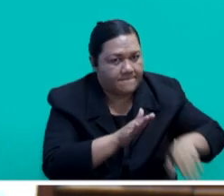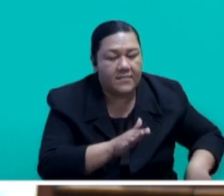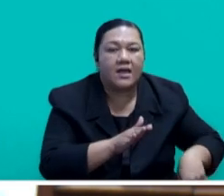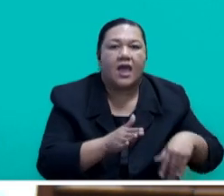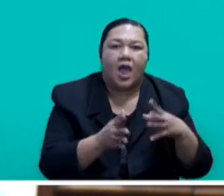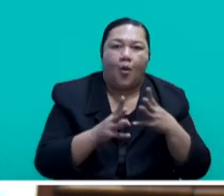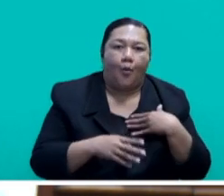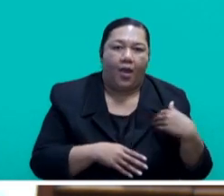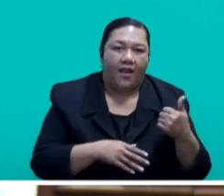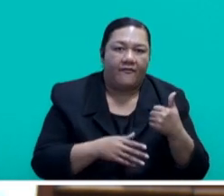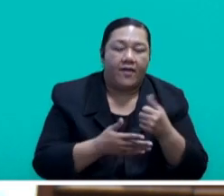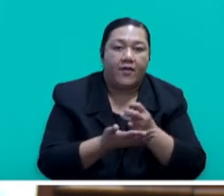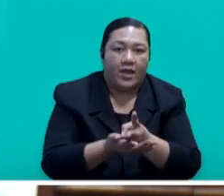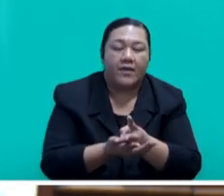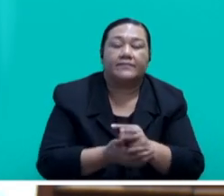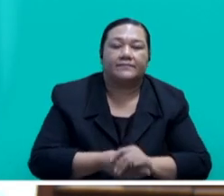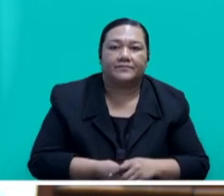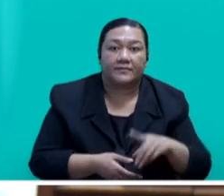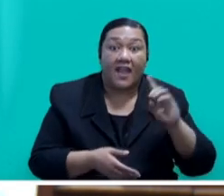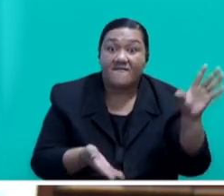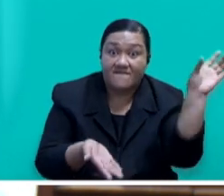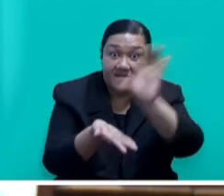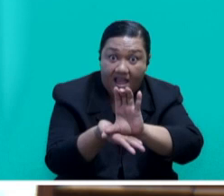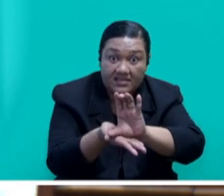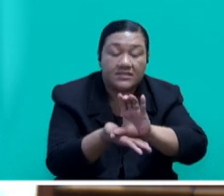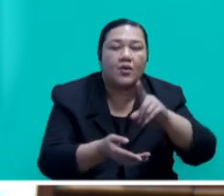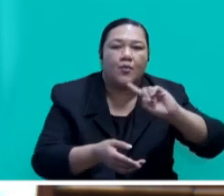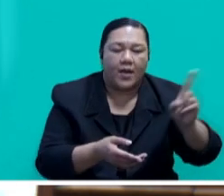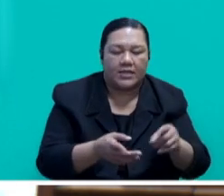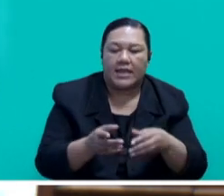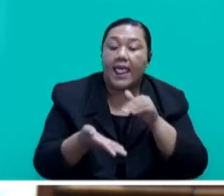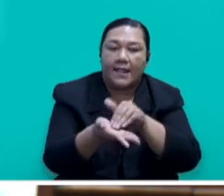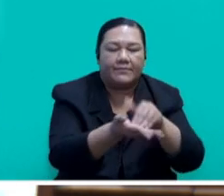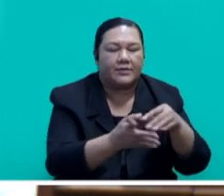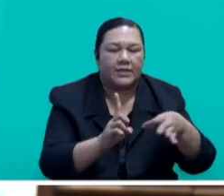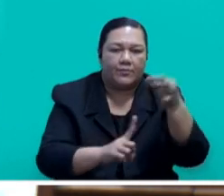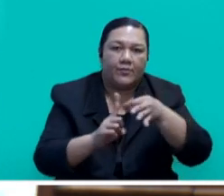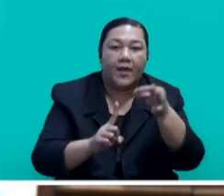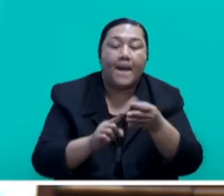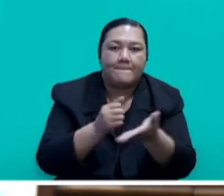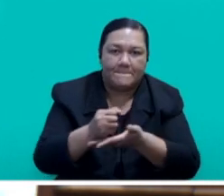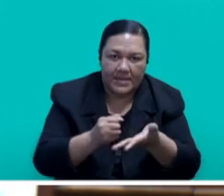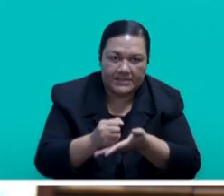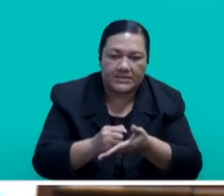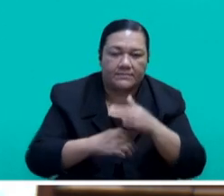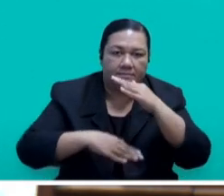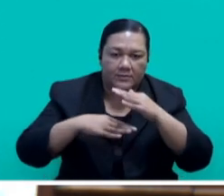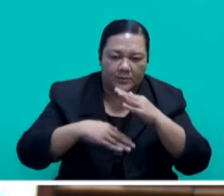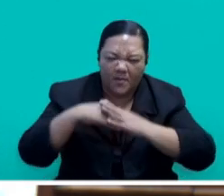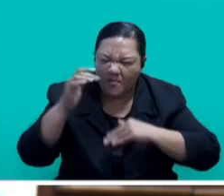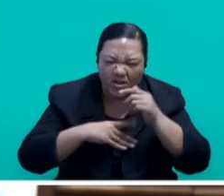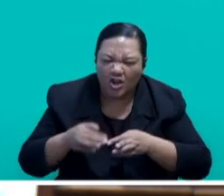Funds have been allocated to improve our basic infrastructure. We